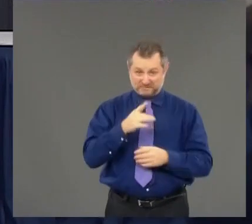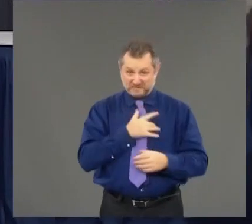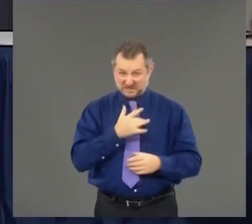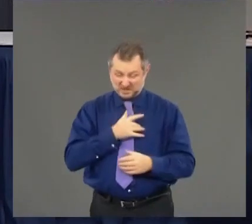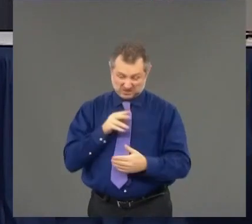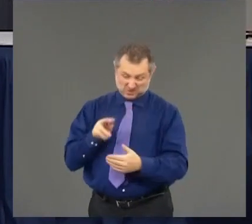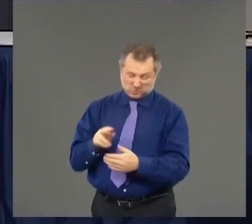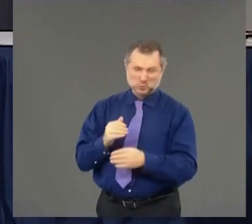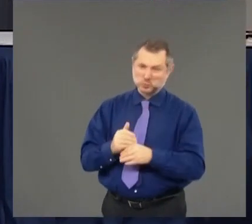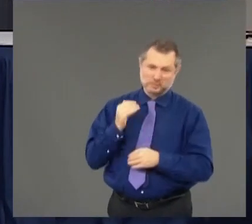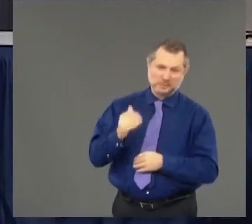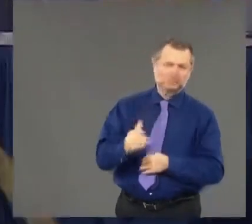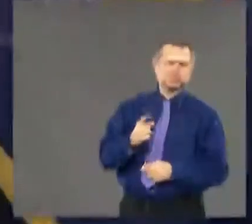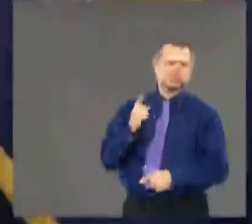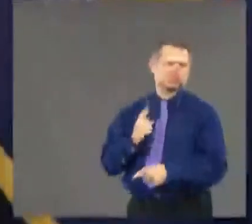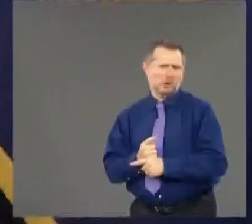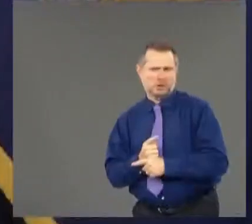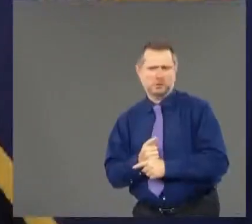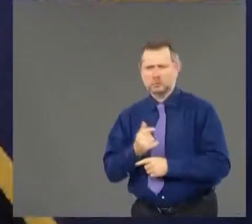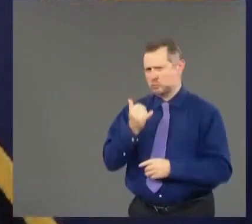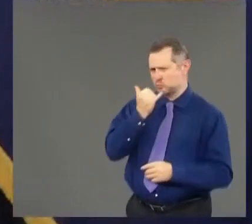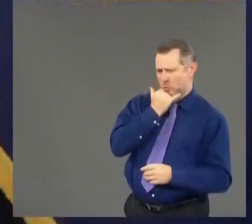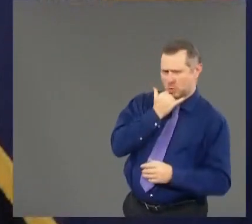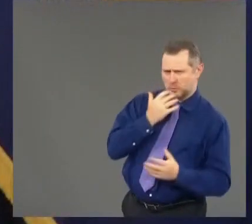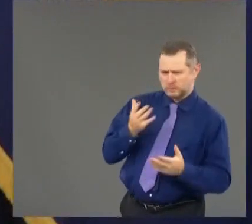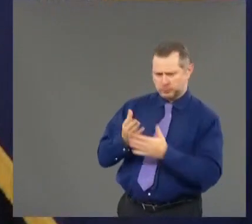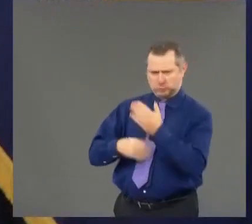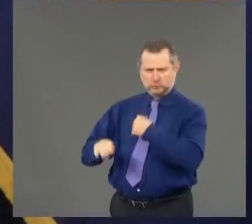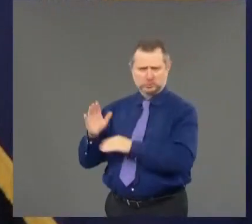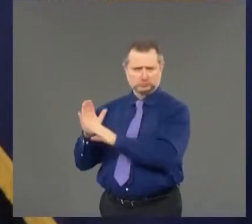right? Do you think they could have done more?